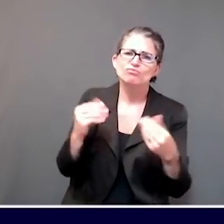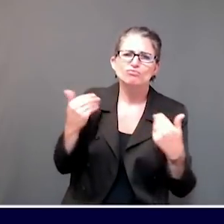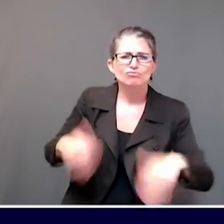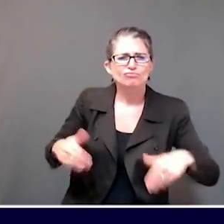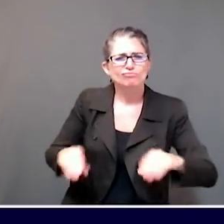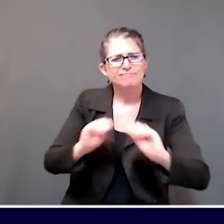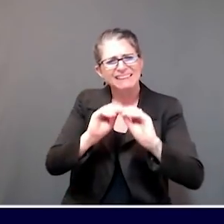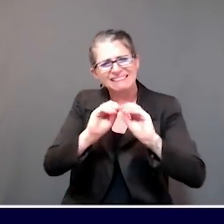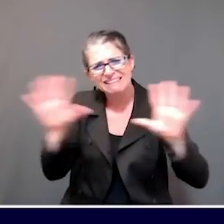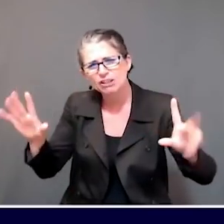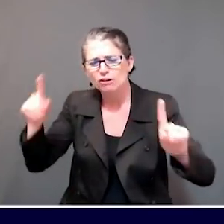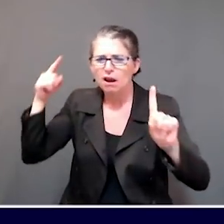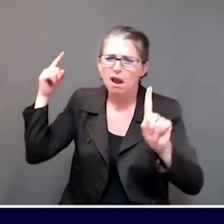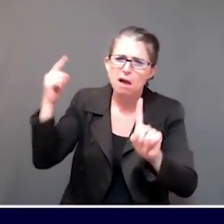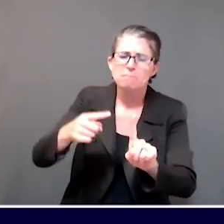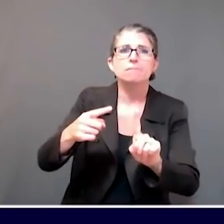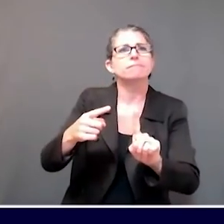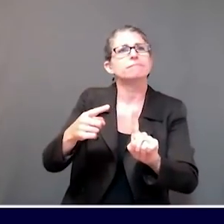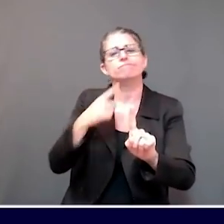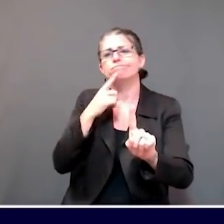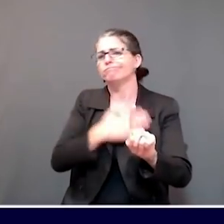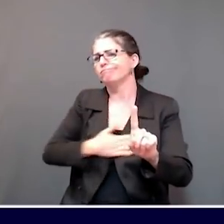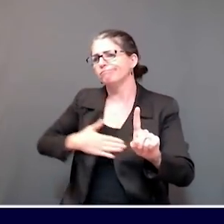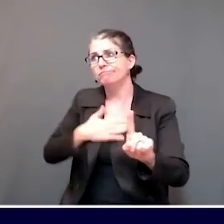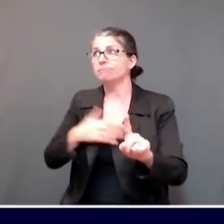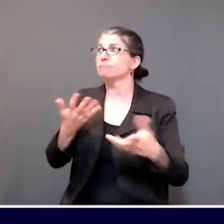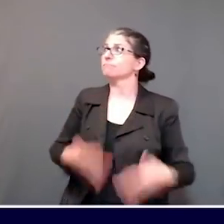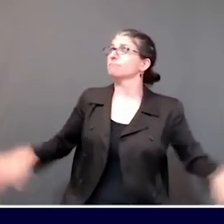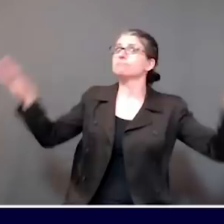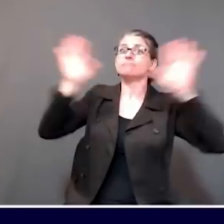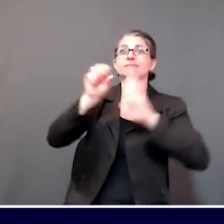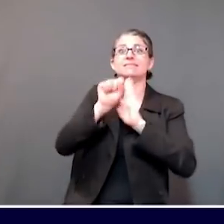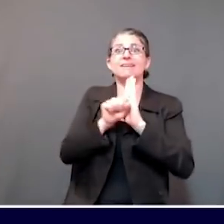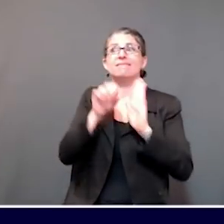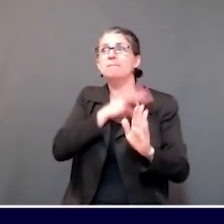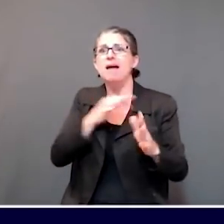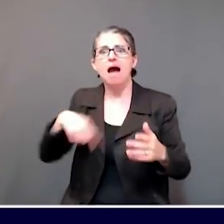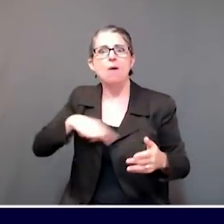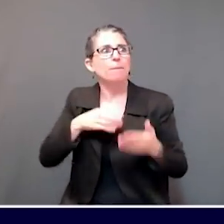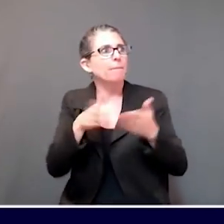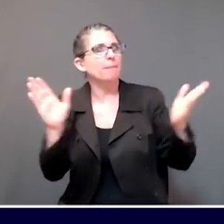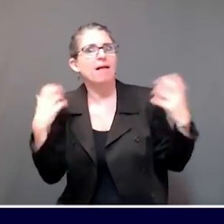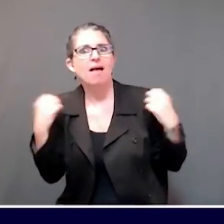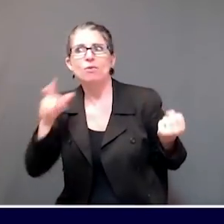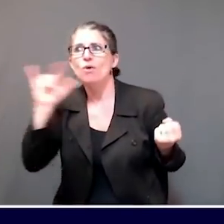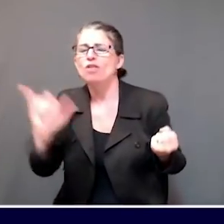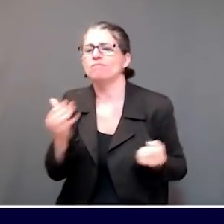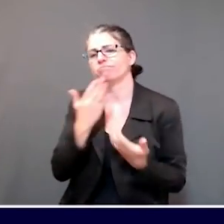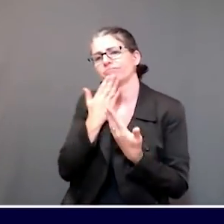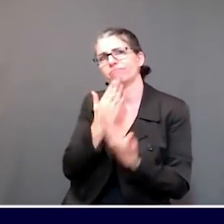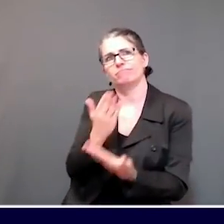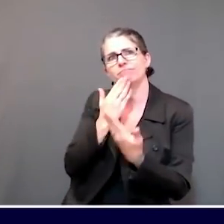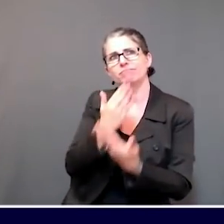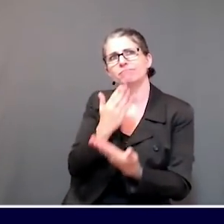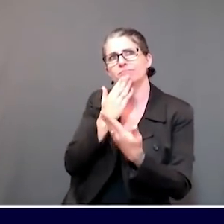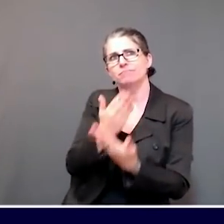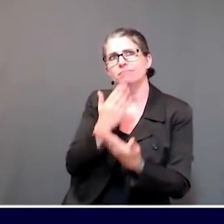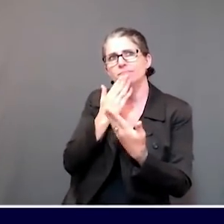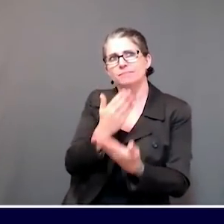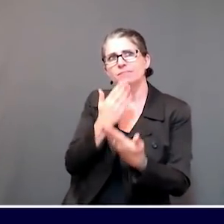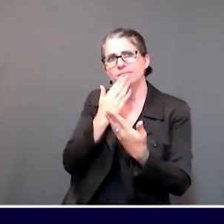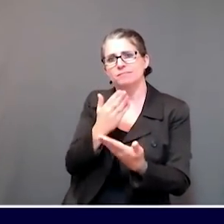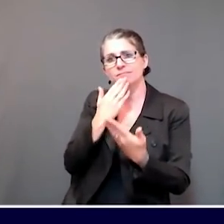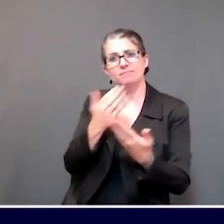on in the public health arena during these very important times when we all need to pay attention, not just